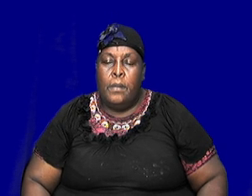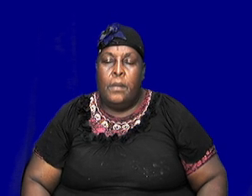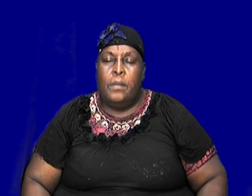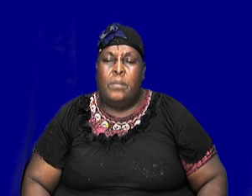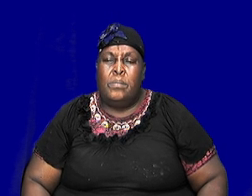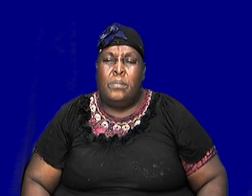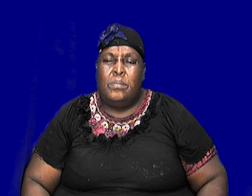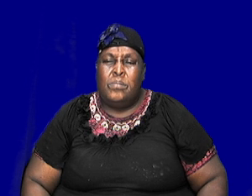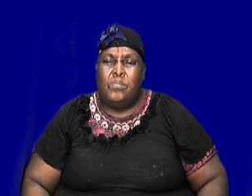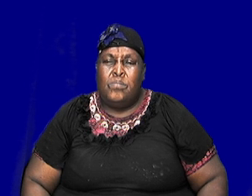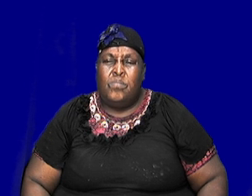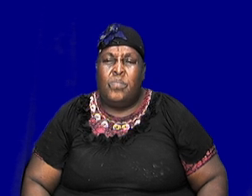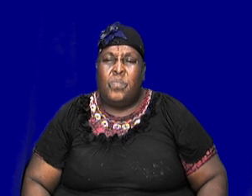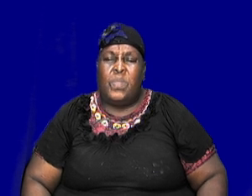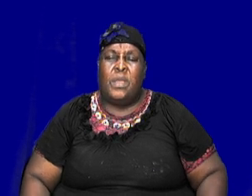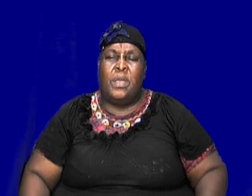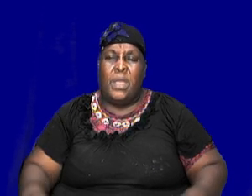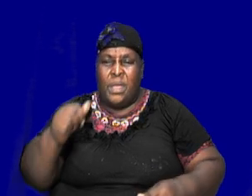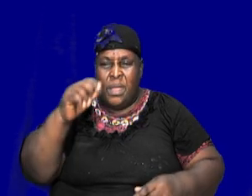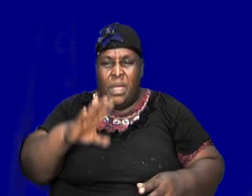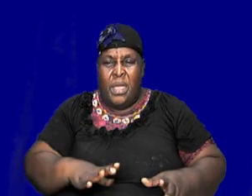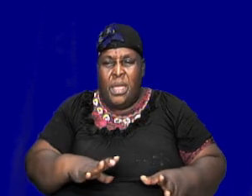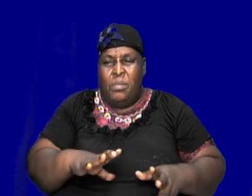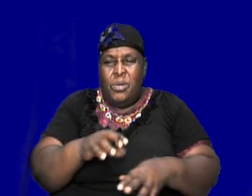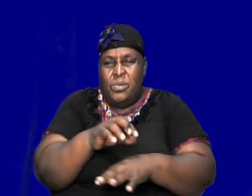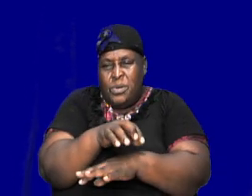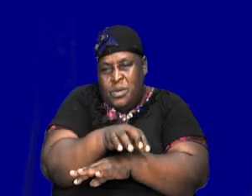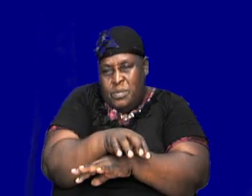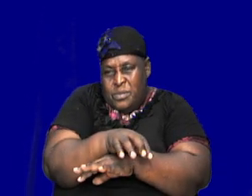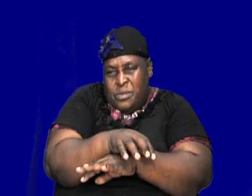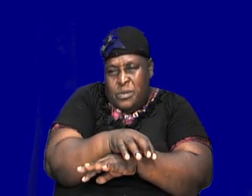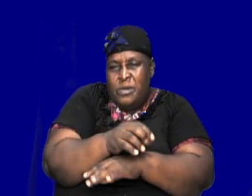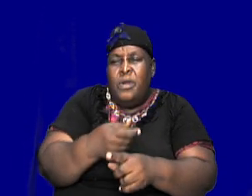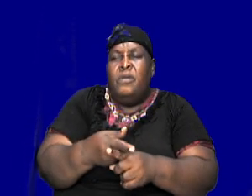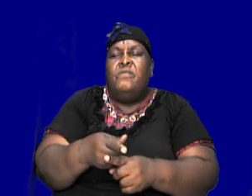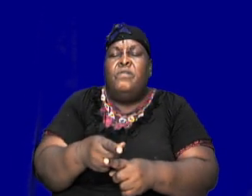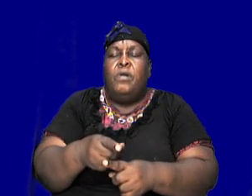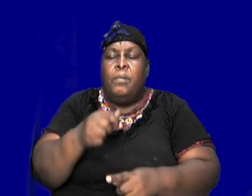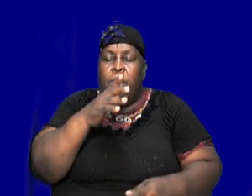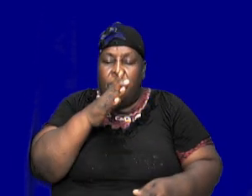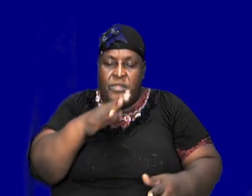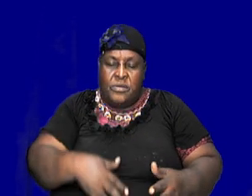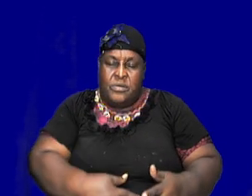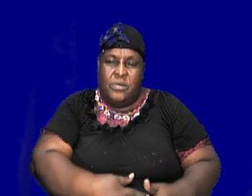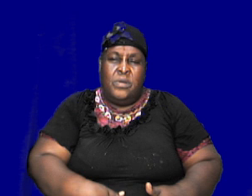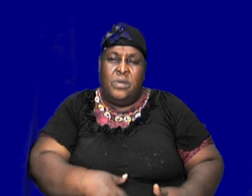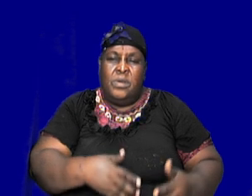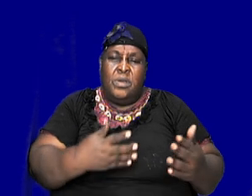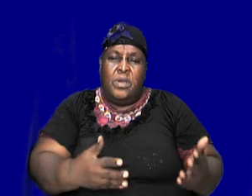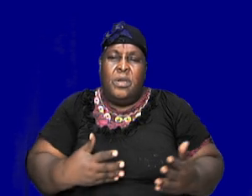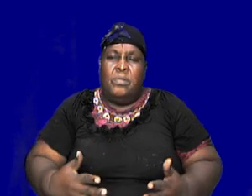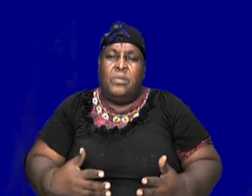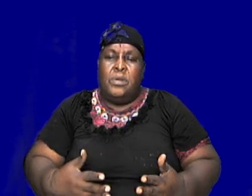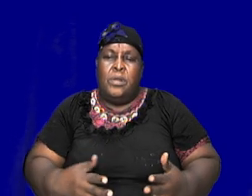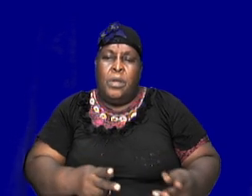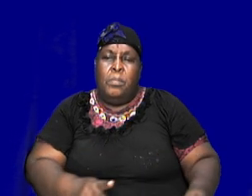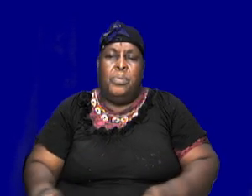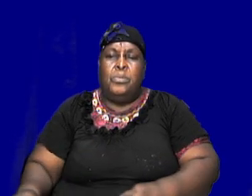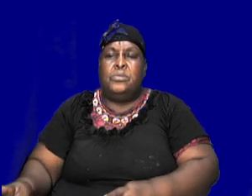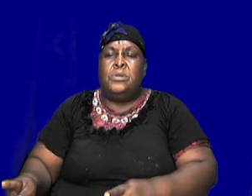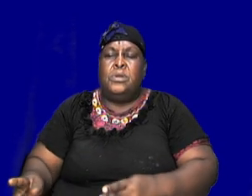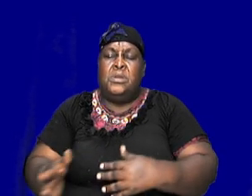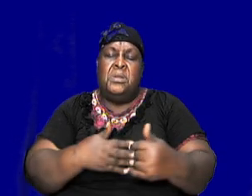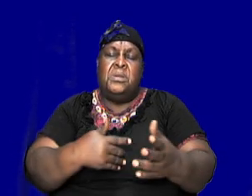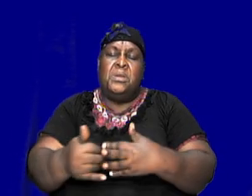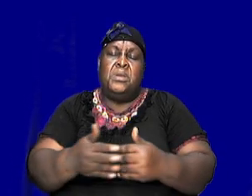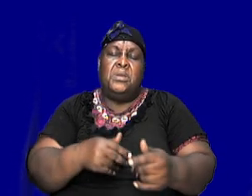And a certain man lame from his mother's womb was carried, whom they laid daily at the gate of